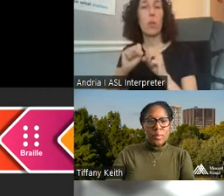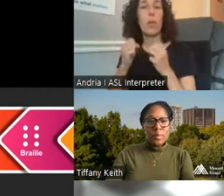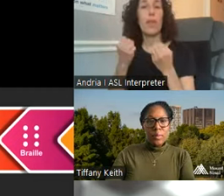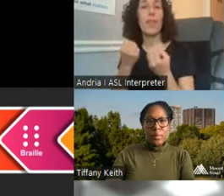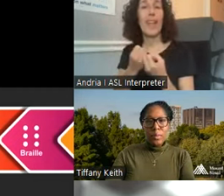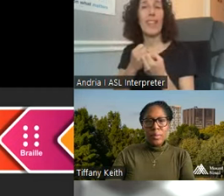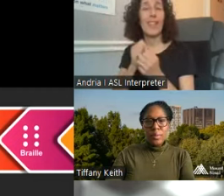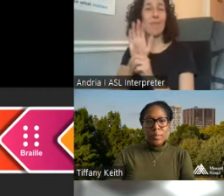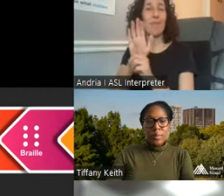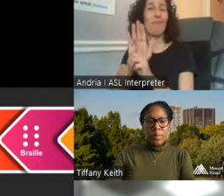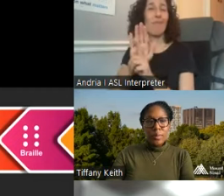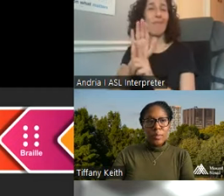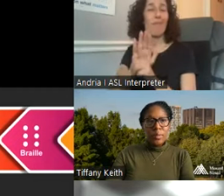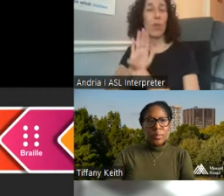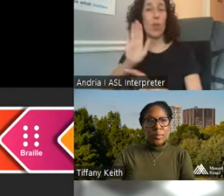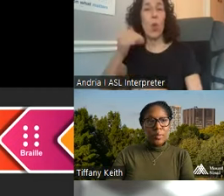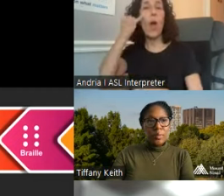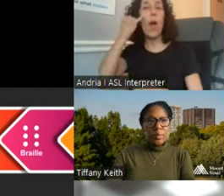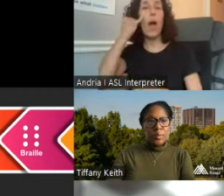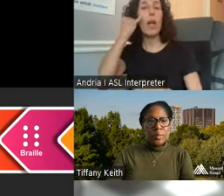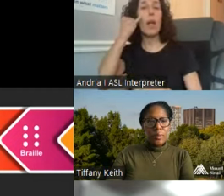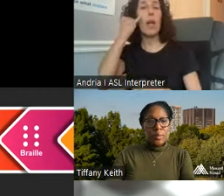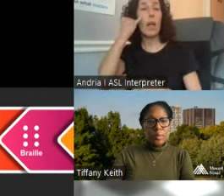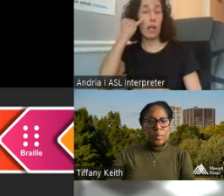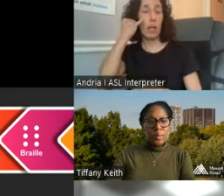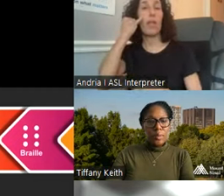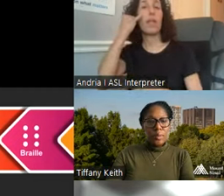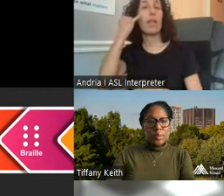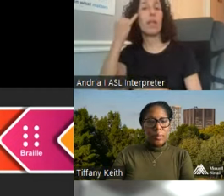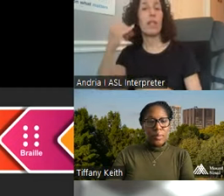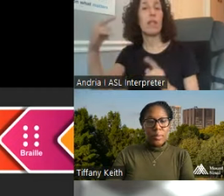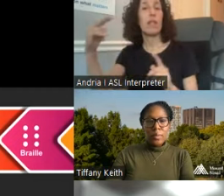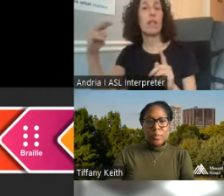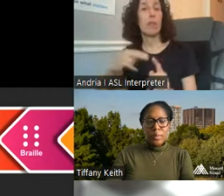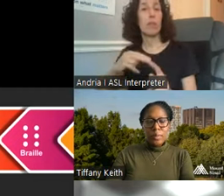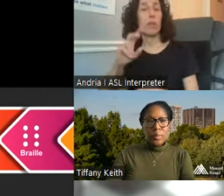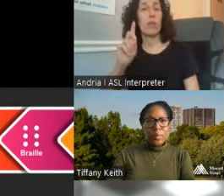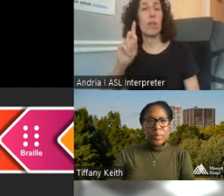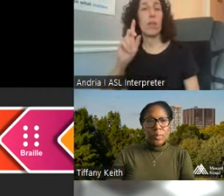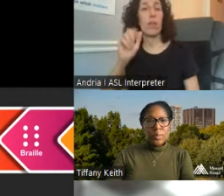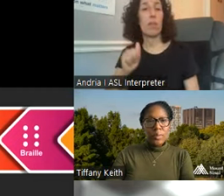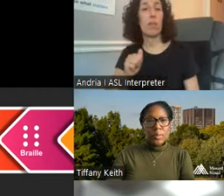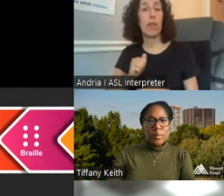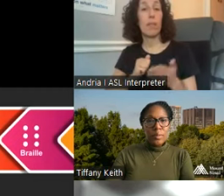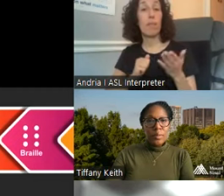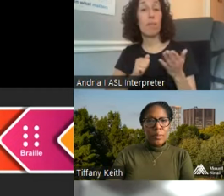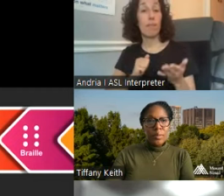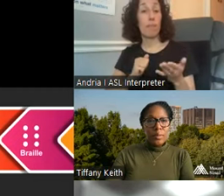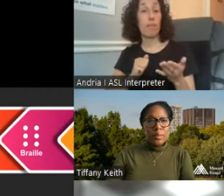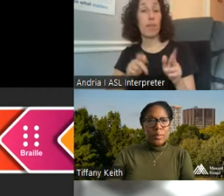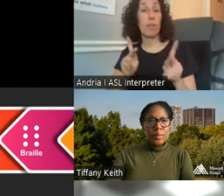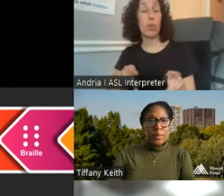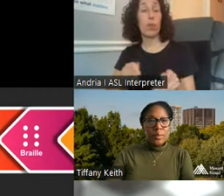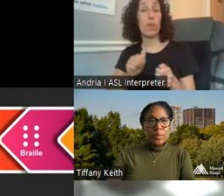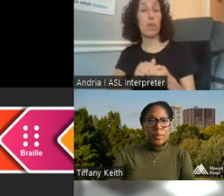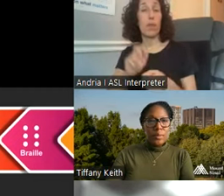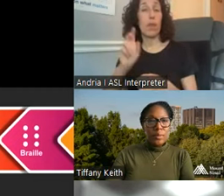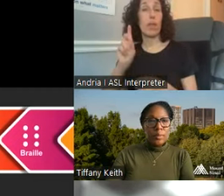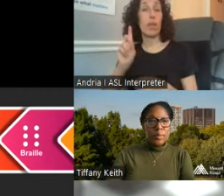constructions around disability. It sees disability or as a person with a disability as encountering